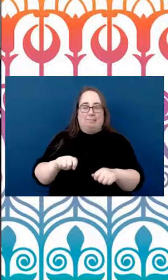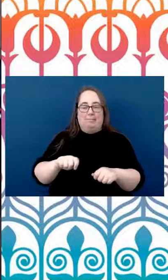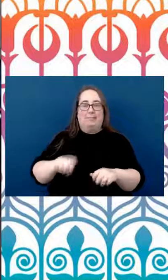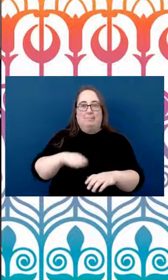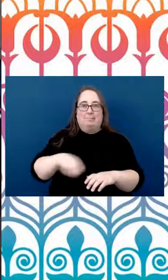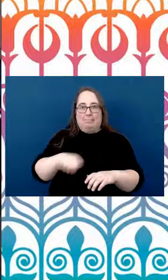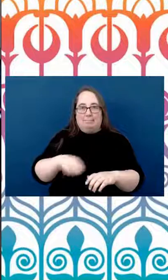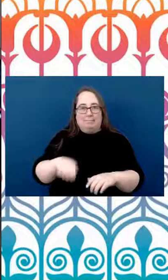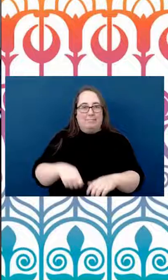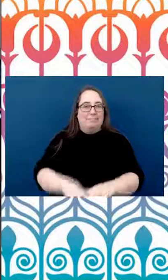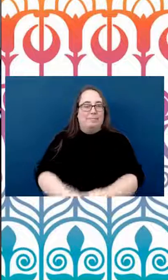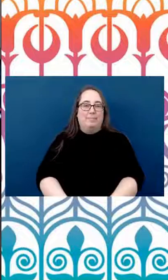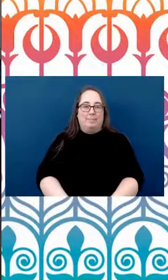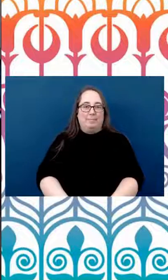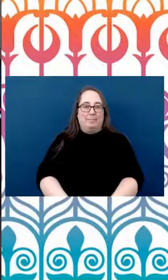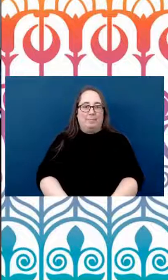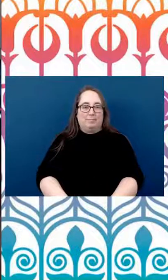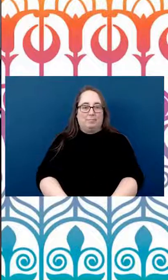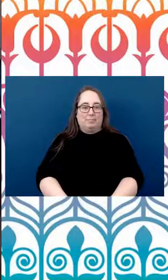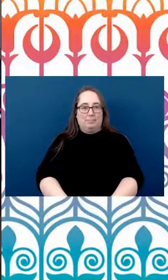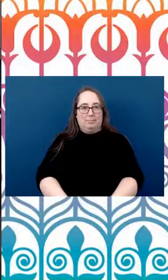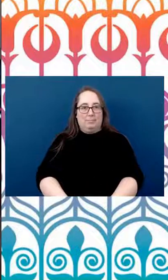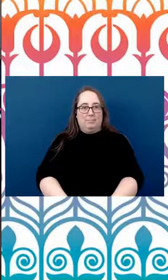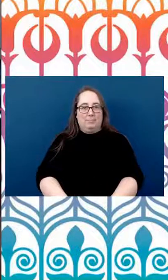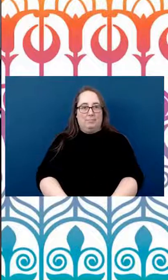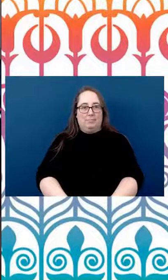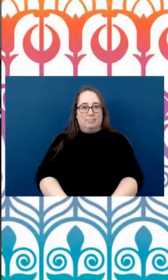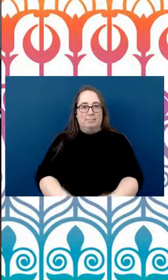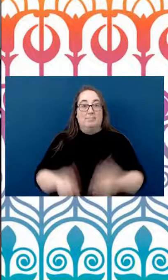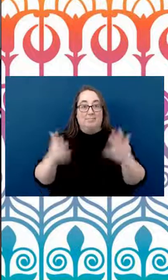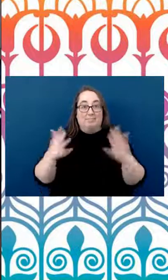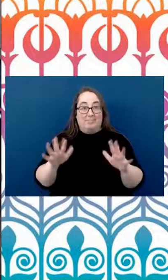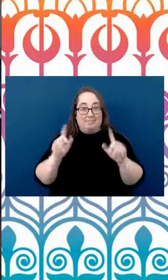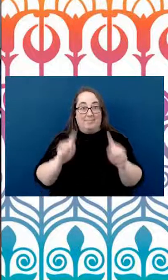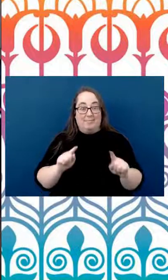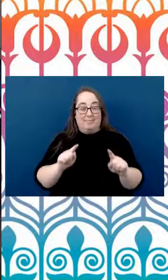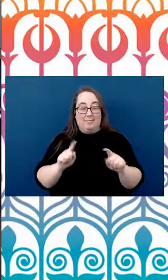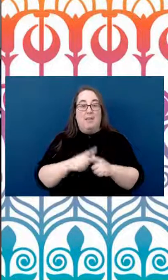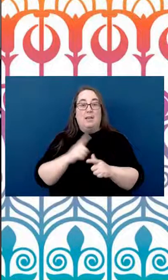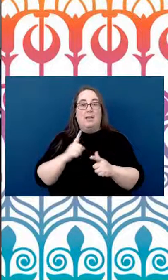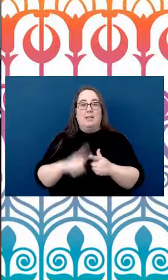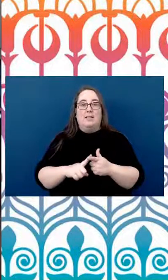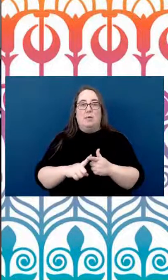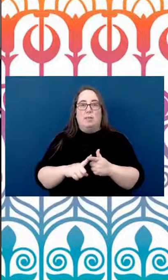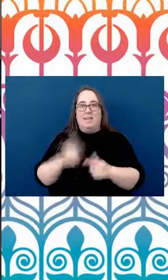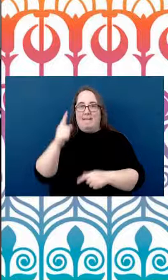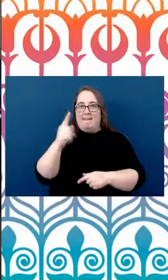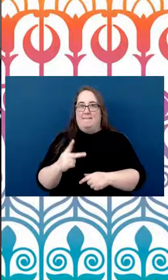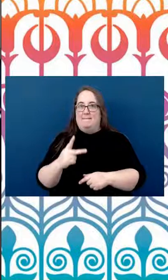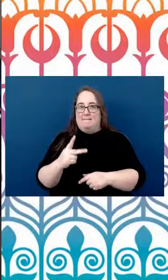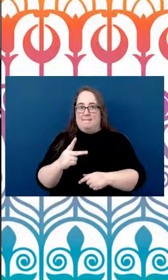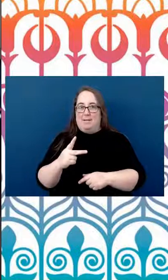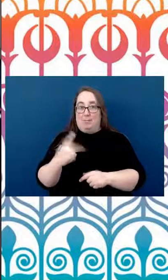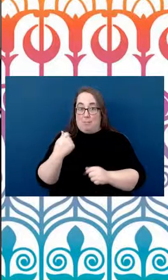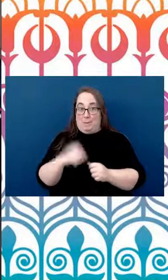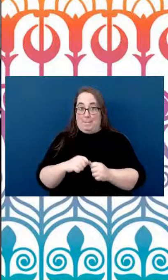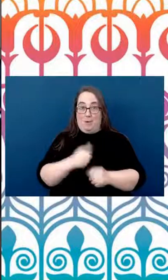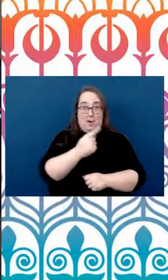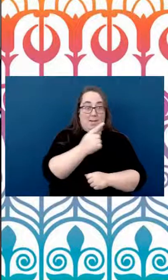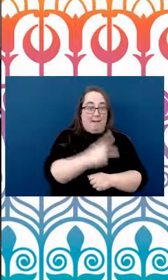Okay. All right. So we're done here, and I'm going to take it in half. Remember what we learned? One